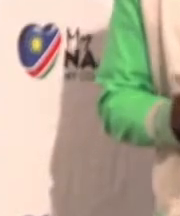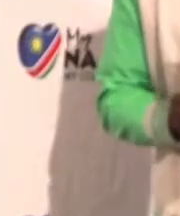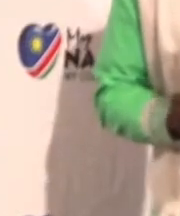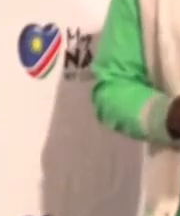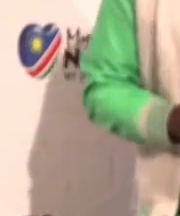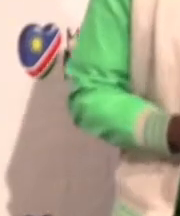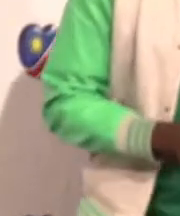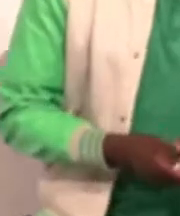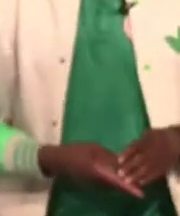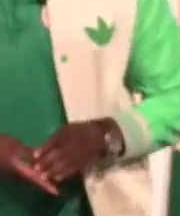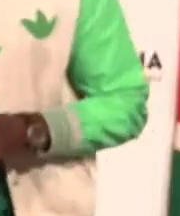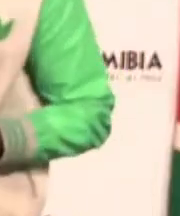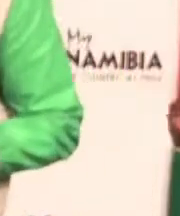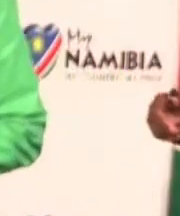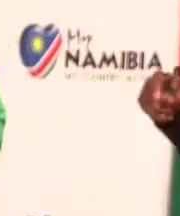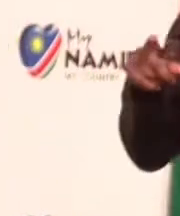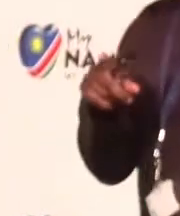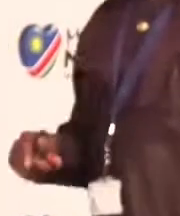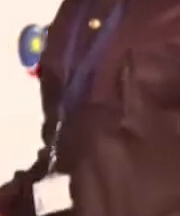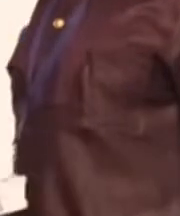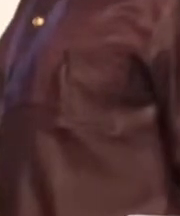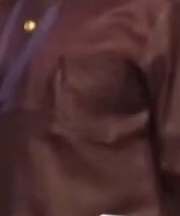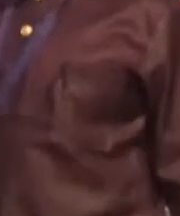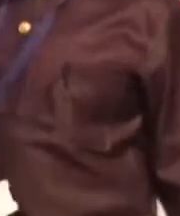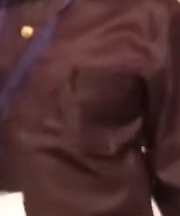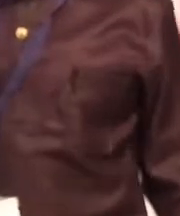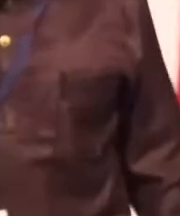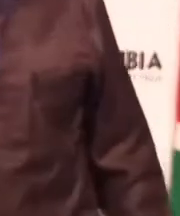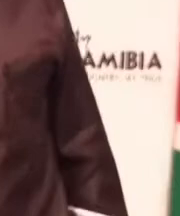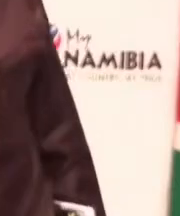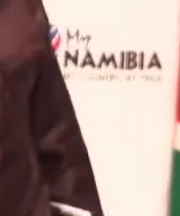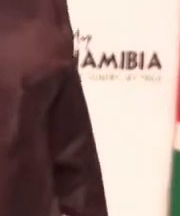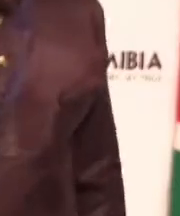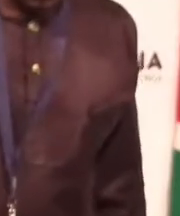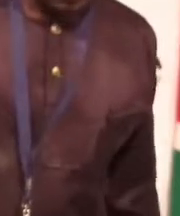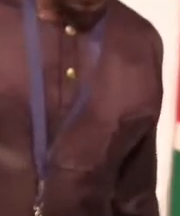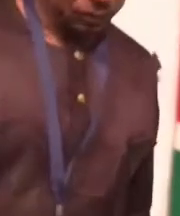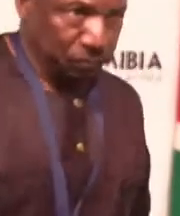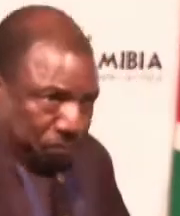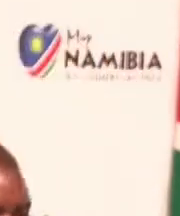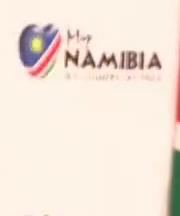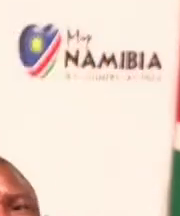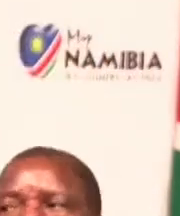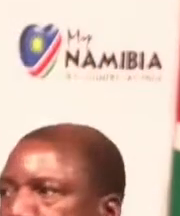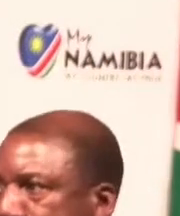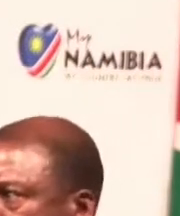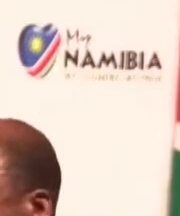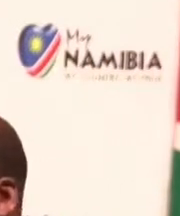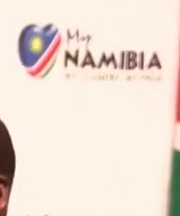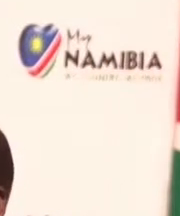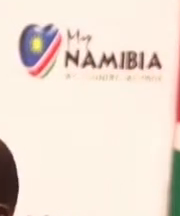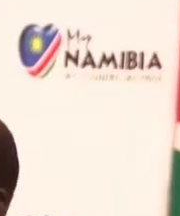the resolutions were that now Namibia has to focus especially on the rural markets in agriculture. Thank you very much for listening.